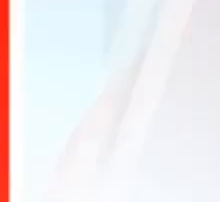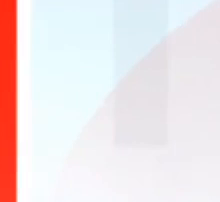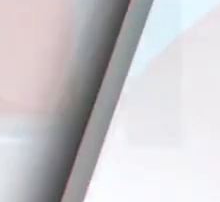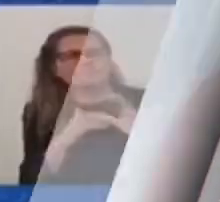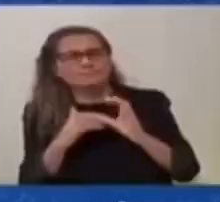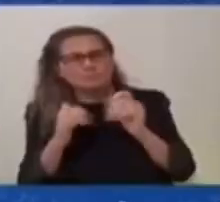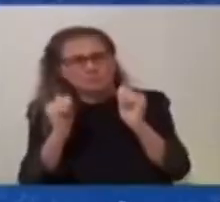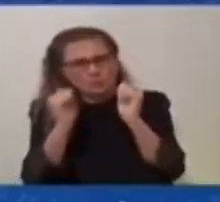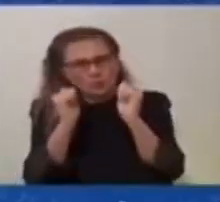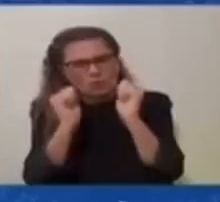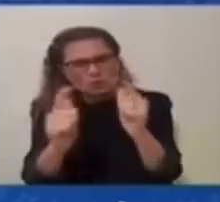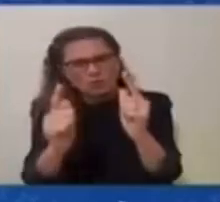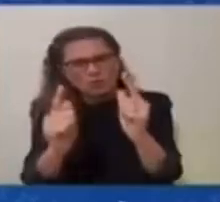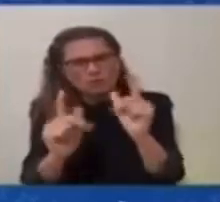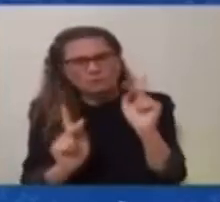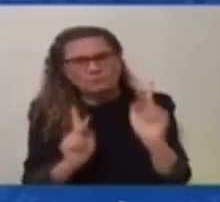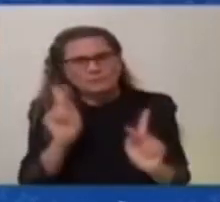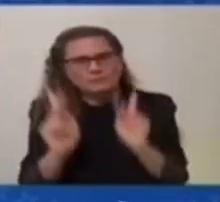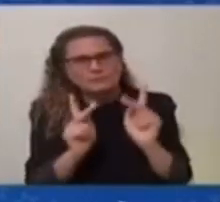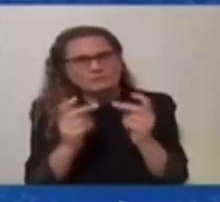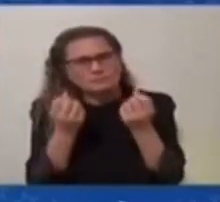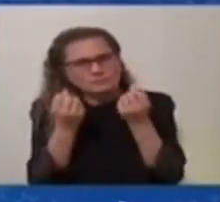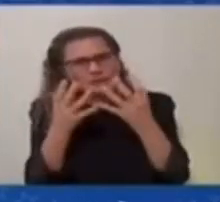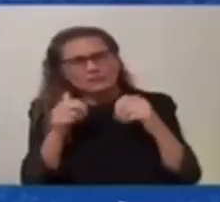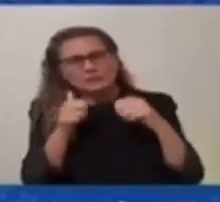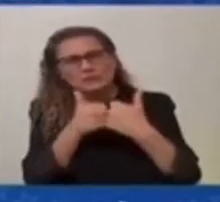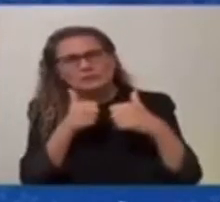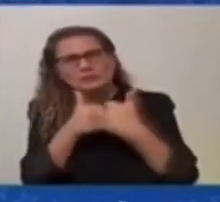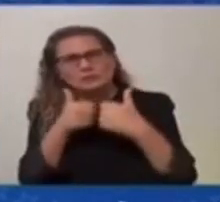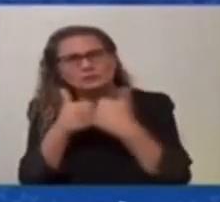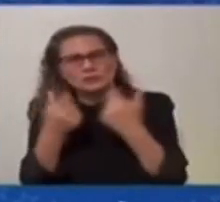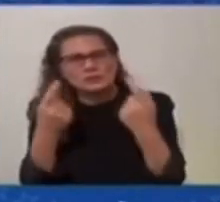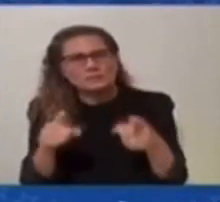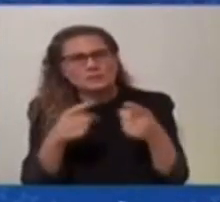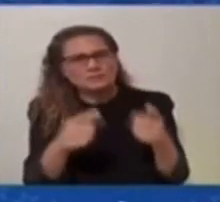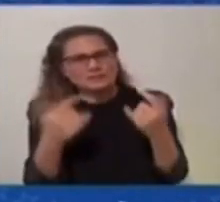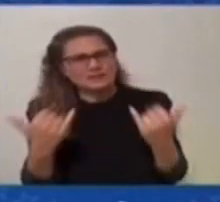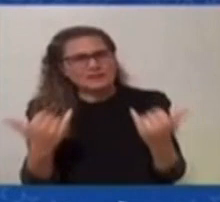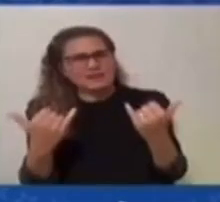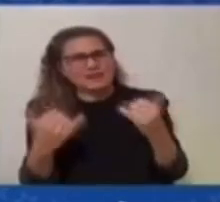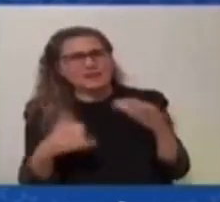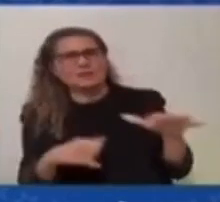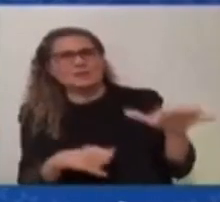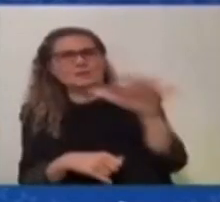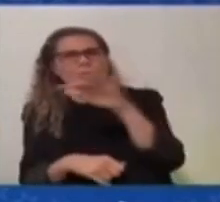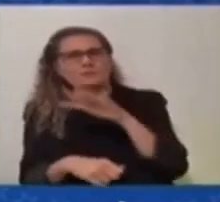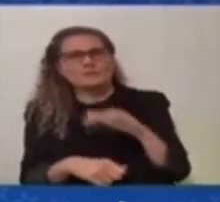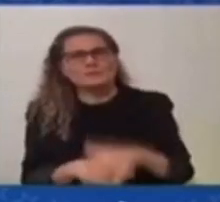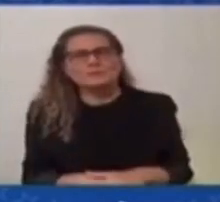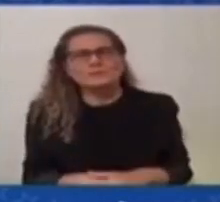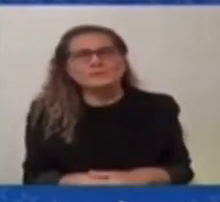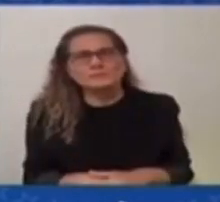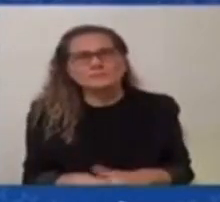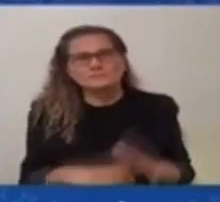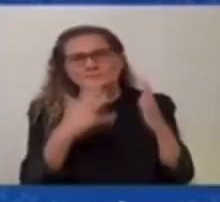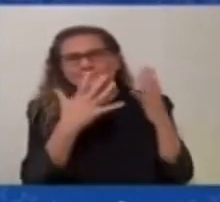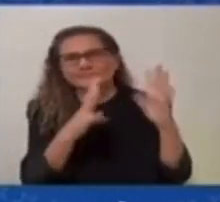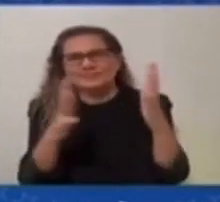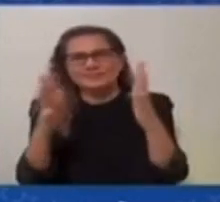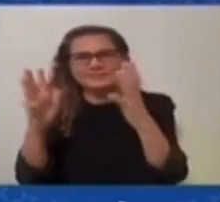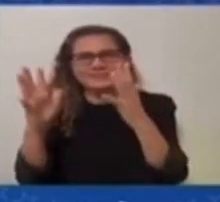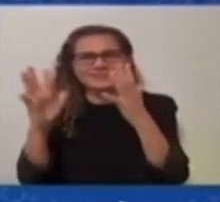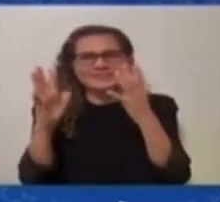with the National Medal of Technology and Innovation and the National Medal of Science, respectively. Ashok Gadgil, a distinguished